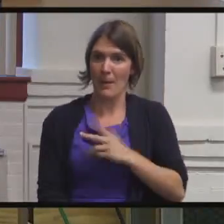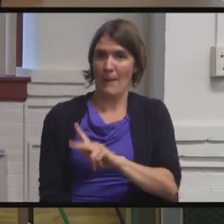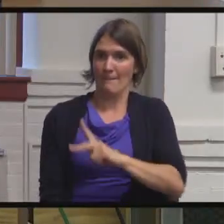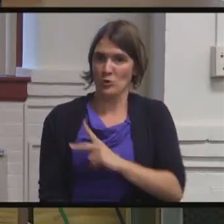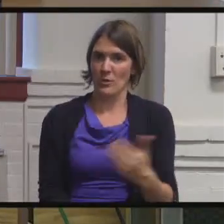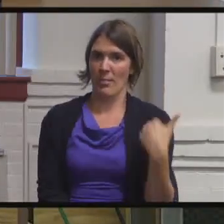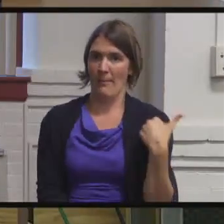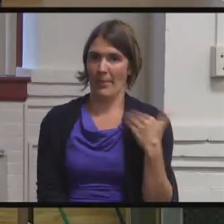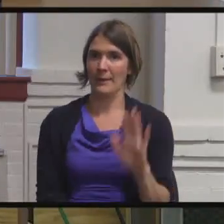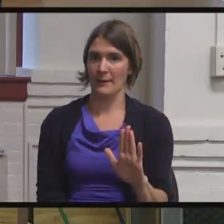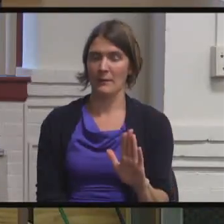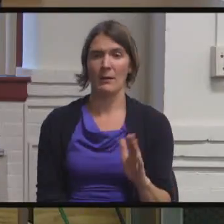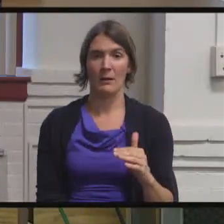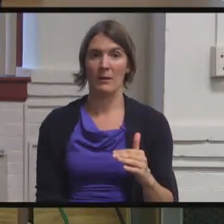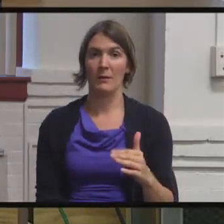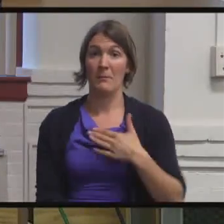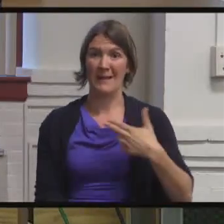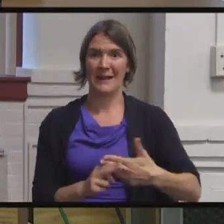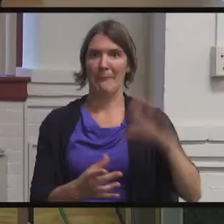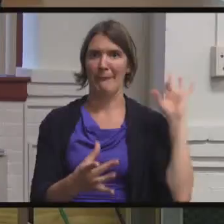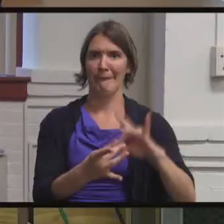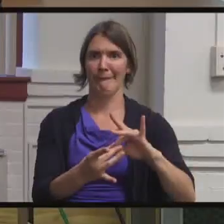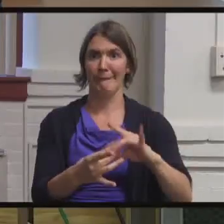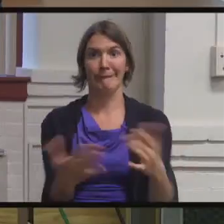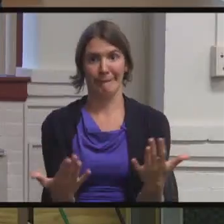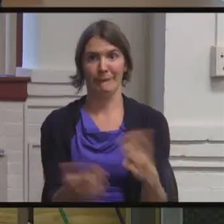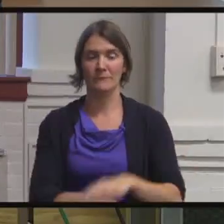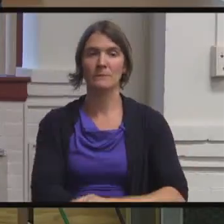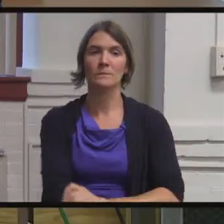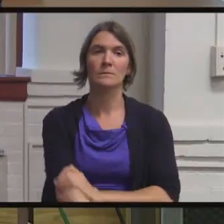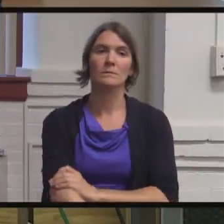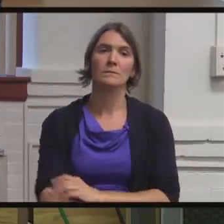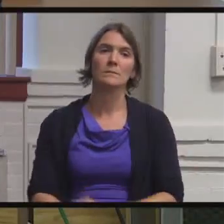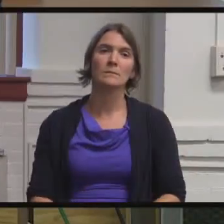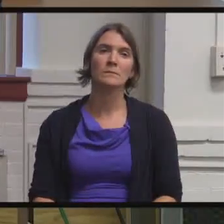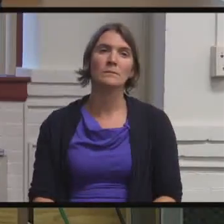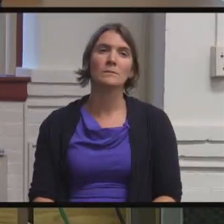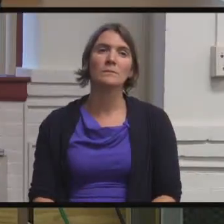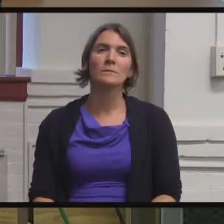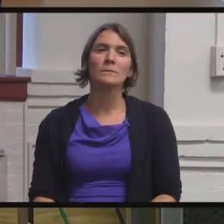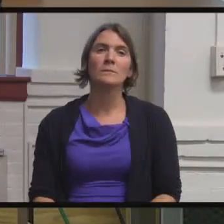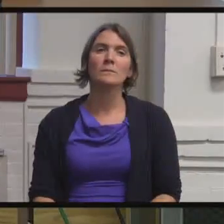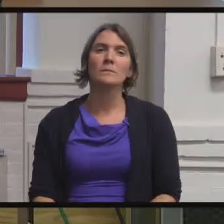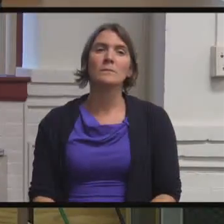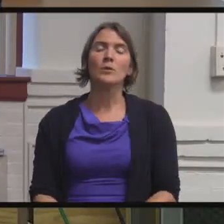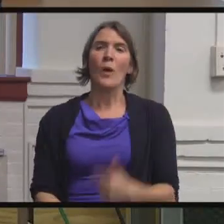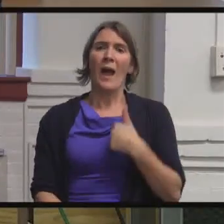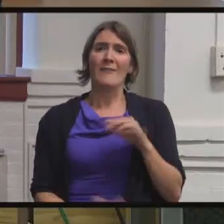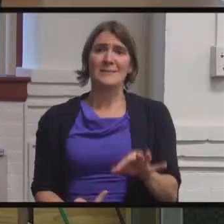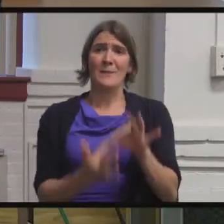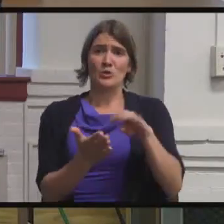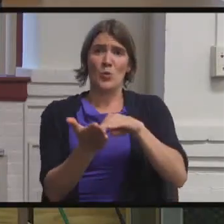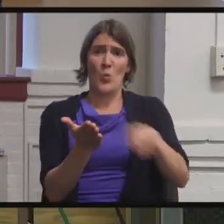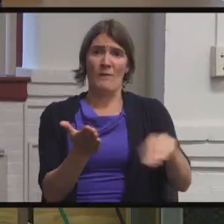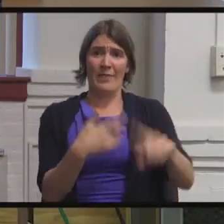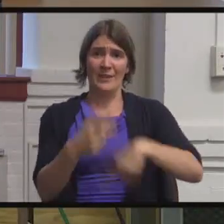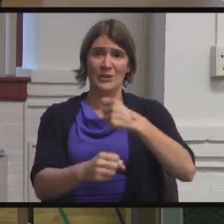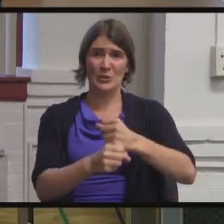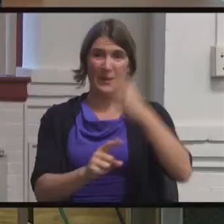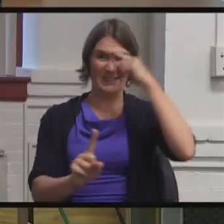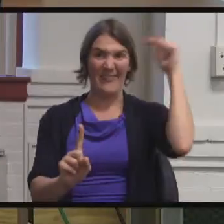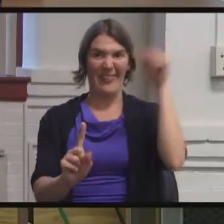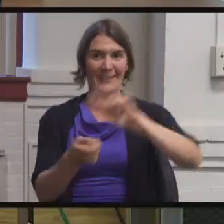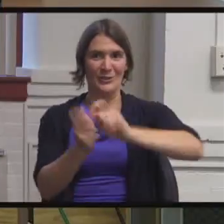liability, because my name's on it. And so I had to carry a special waiver this year because of